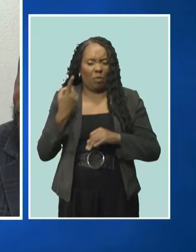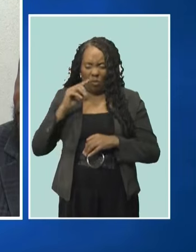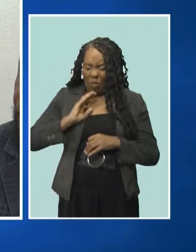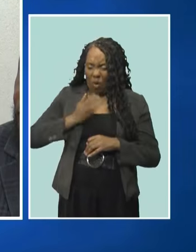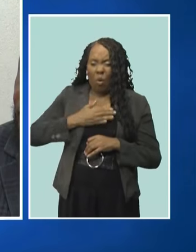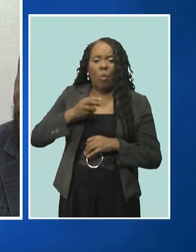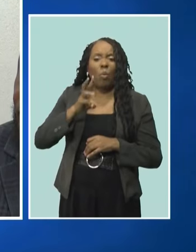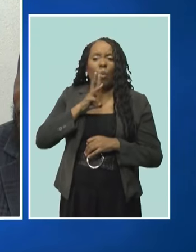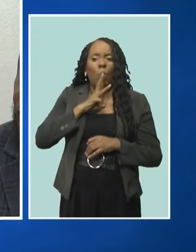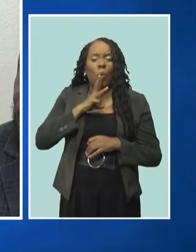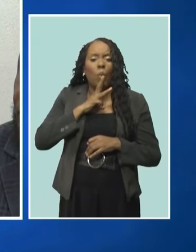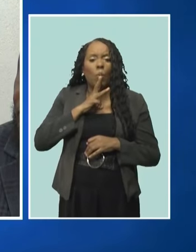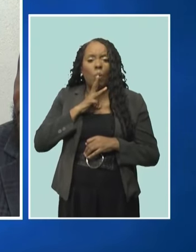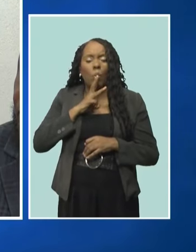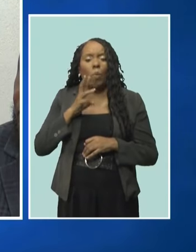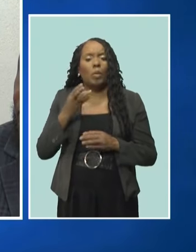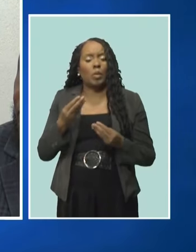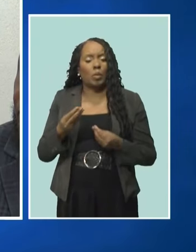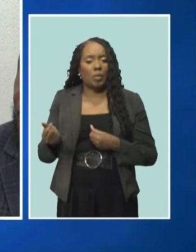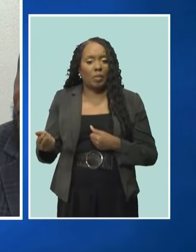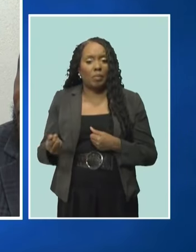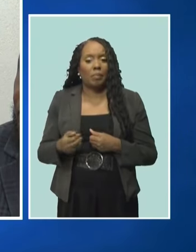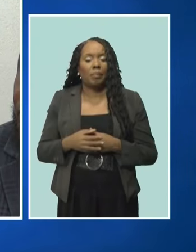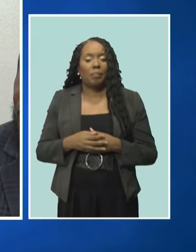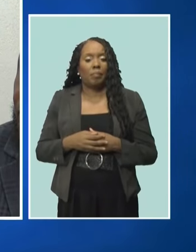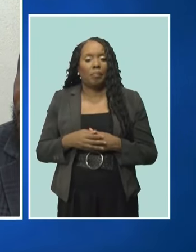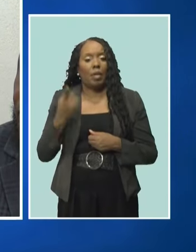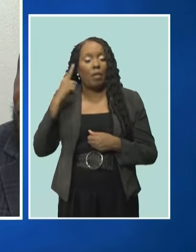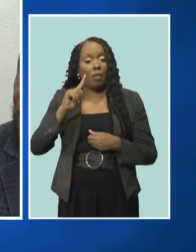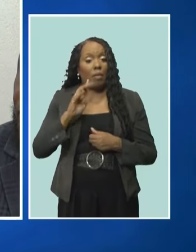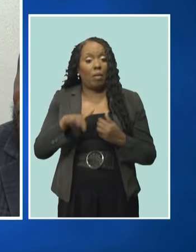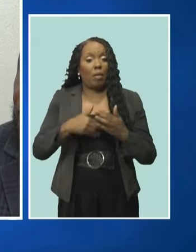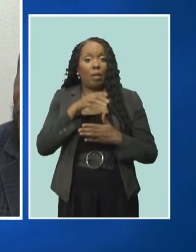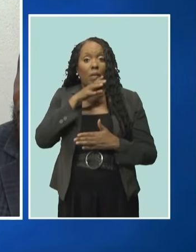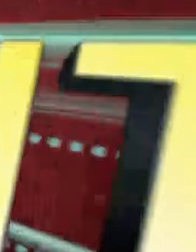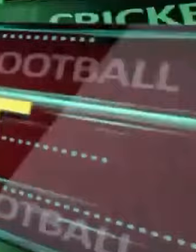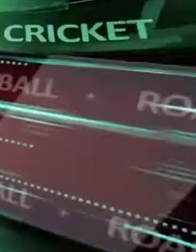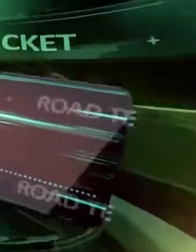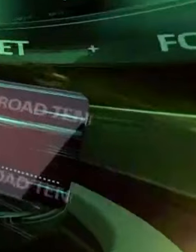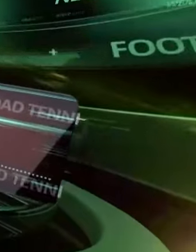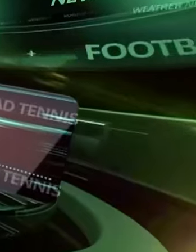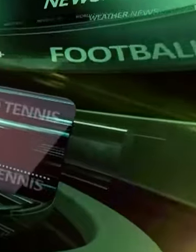water, solution for farmers in Barbados.